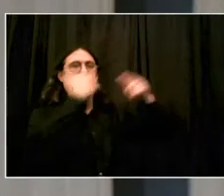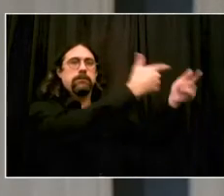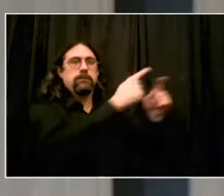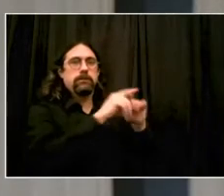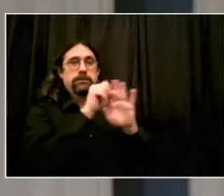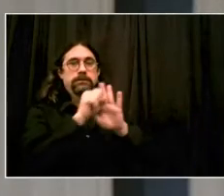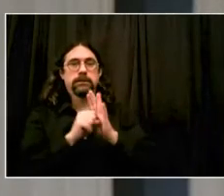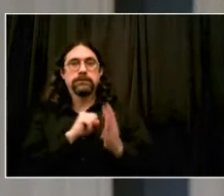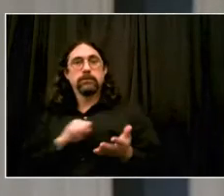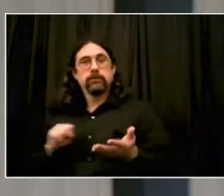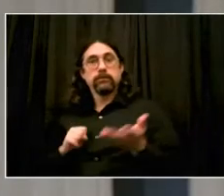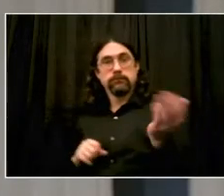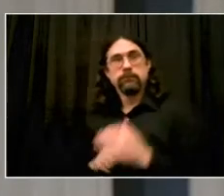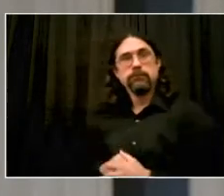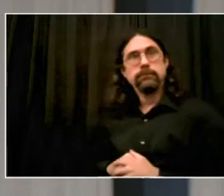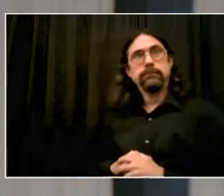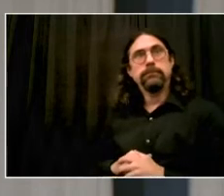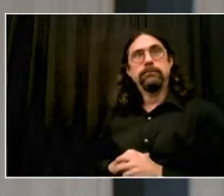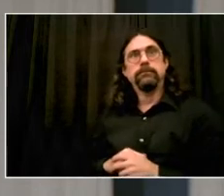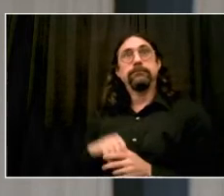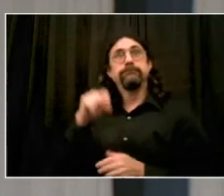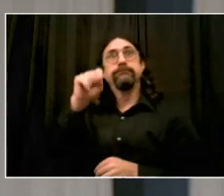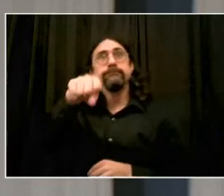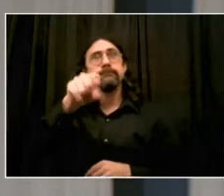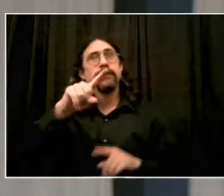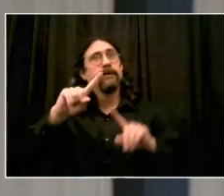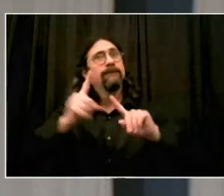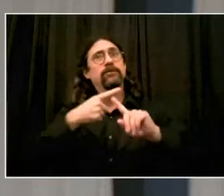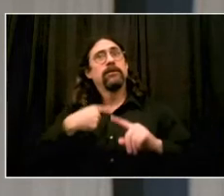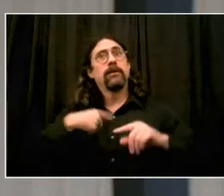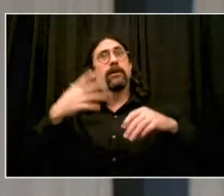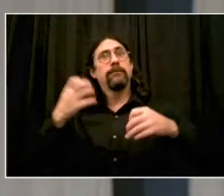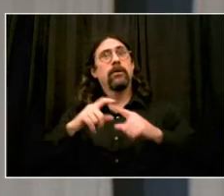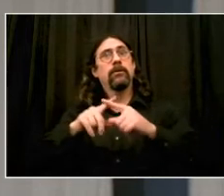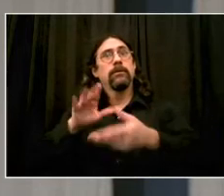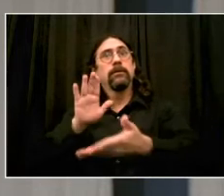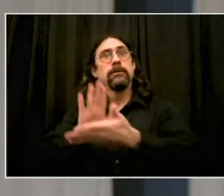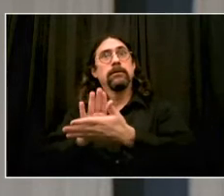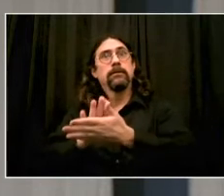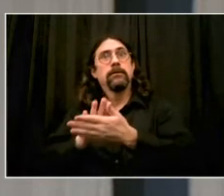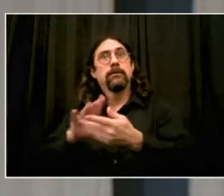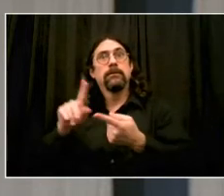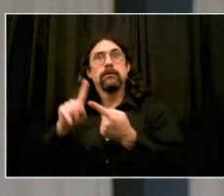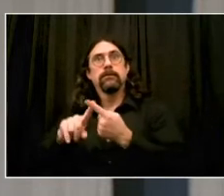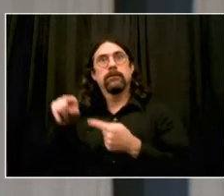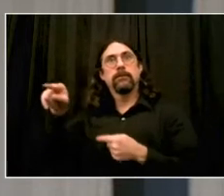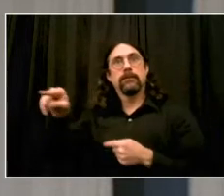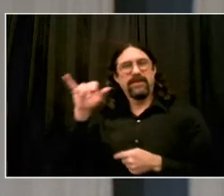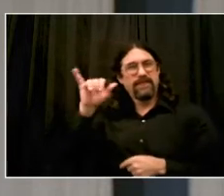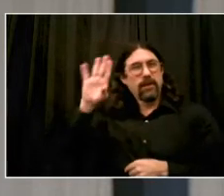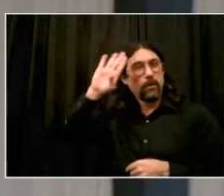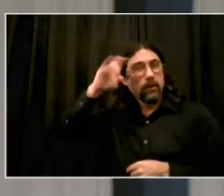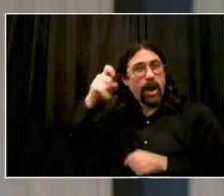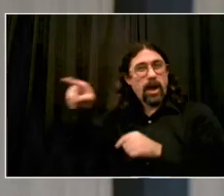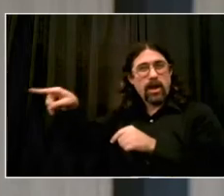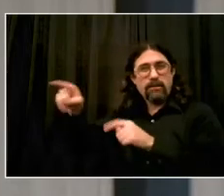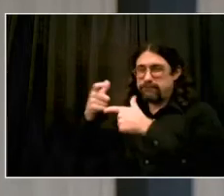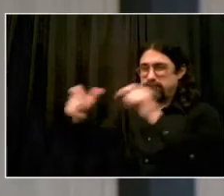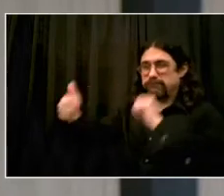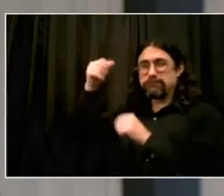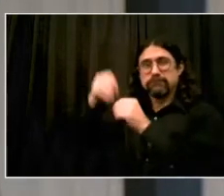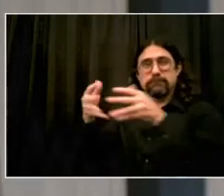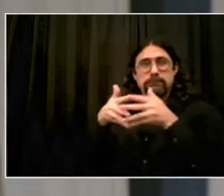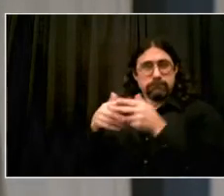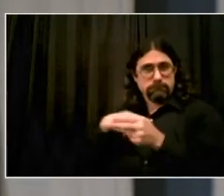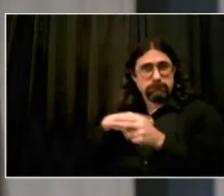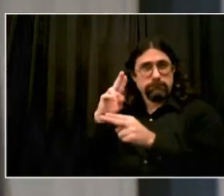largest cooperative development in the city, and also the state, and also the country. So the Bronx is leading in that way. We also have places like Green